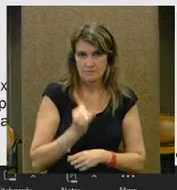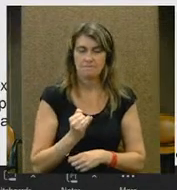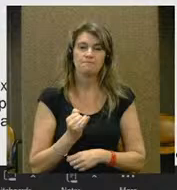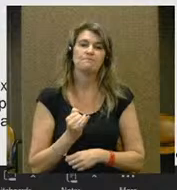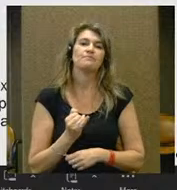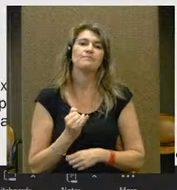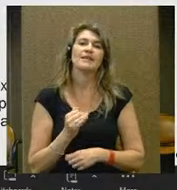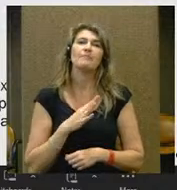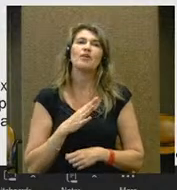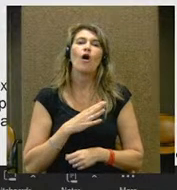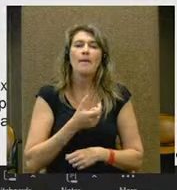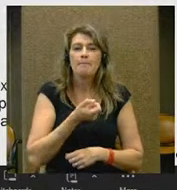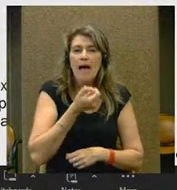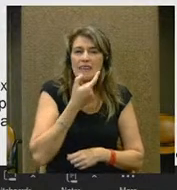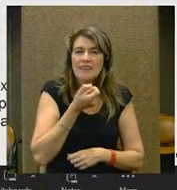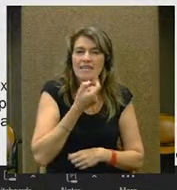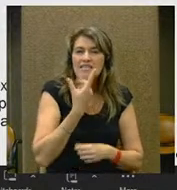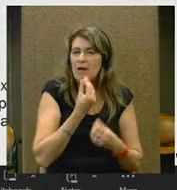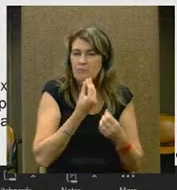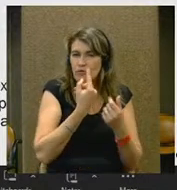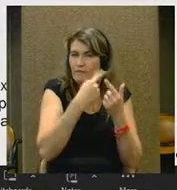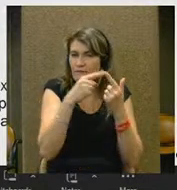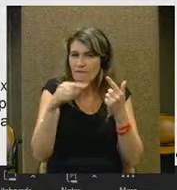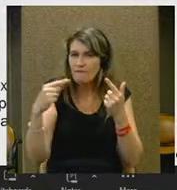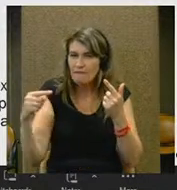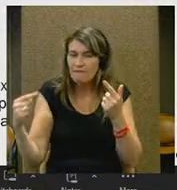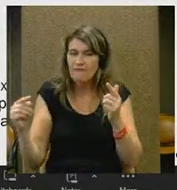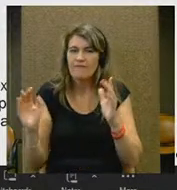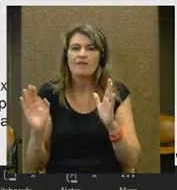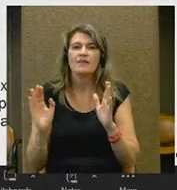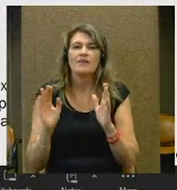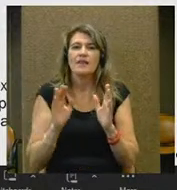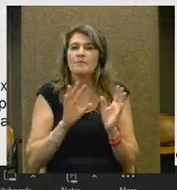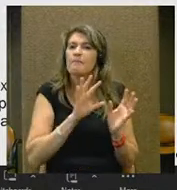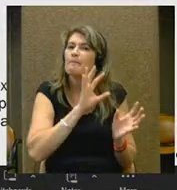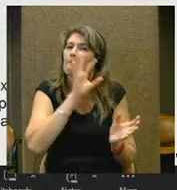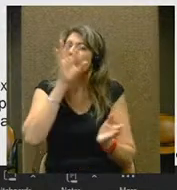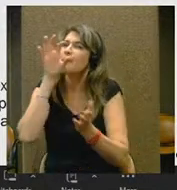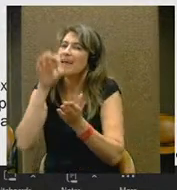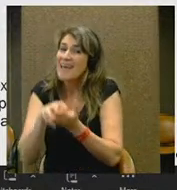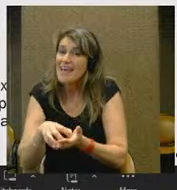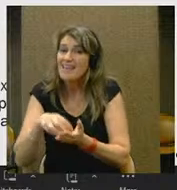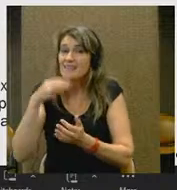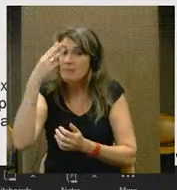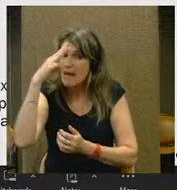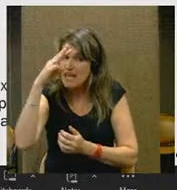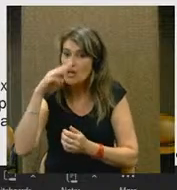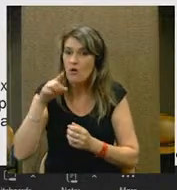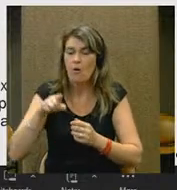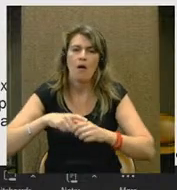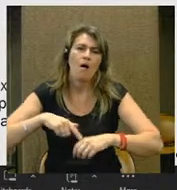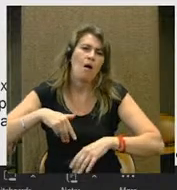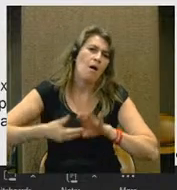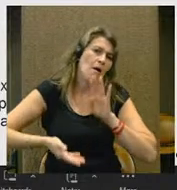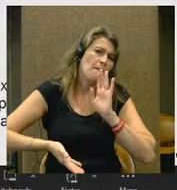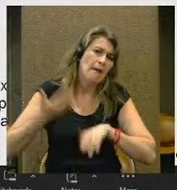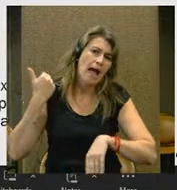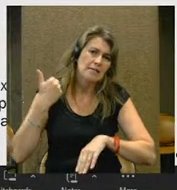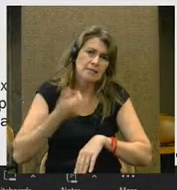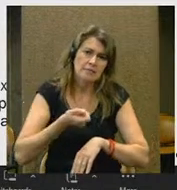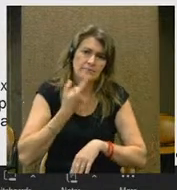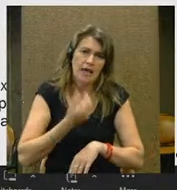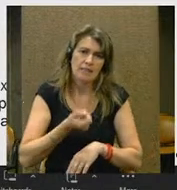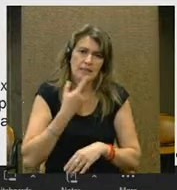once production moved to Mexico, we began to see a lot more of the counterfeit pills. And then also as